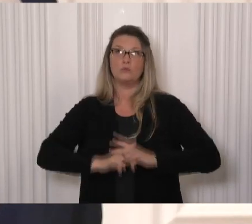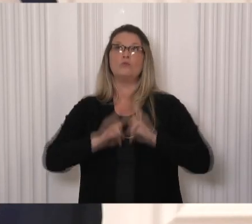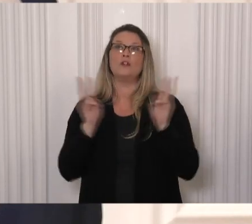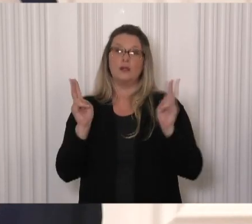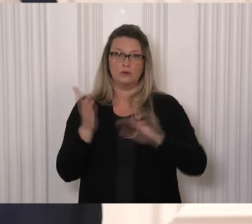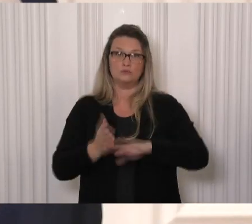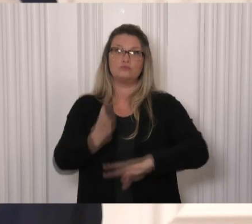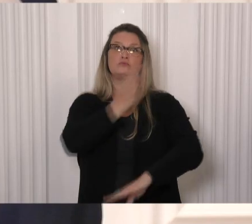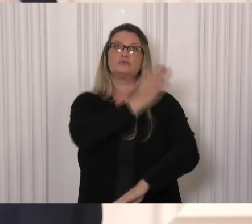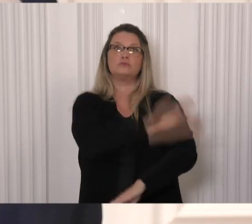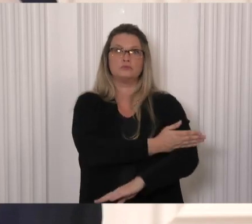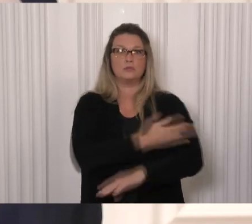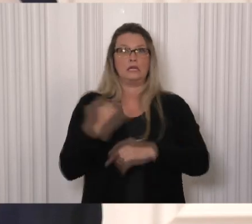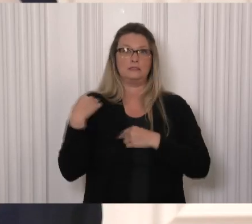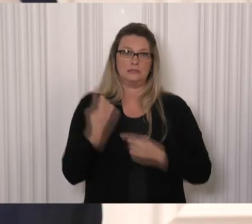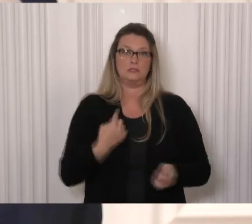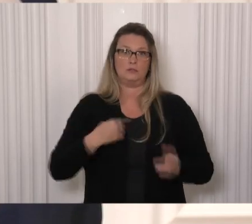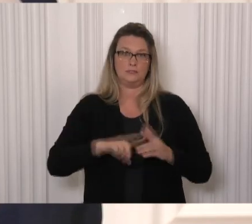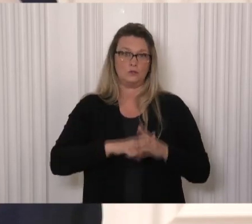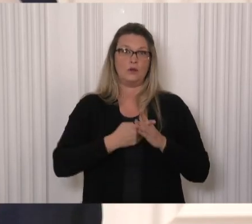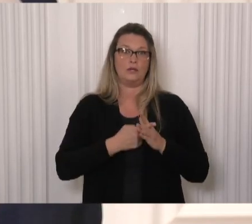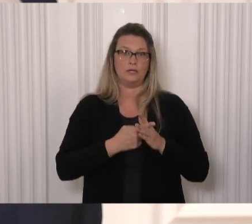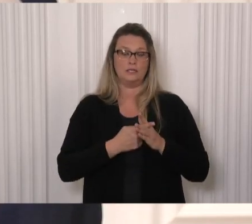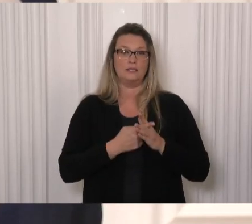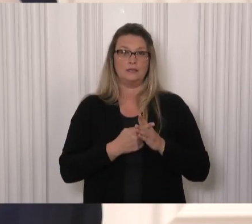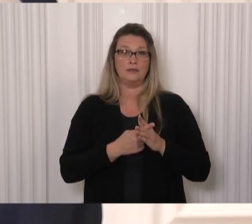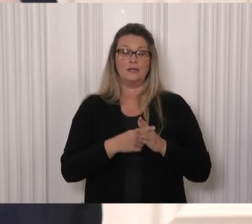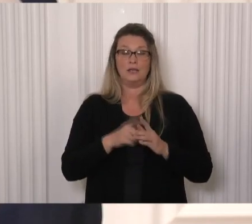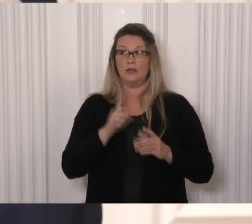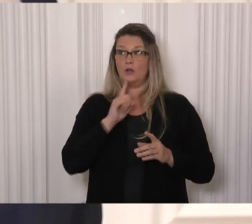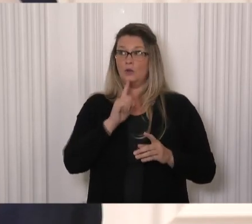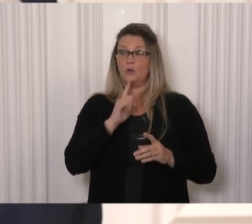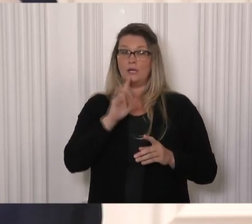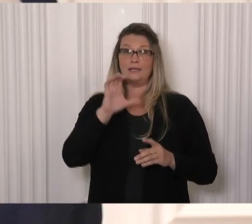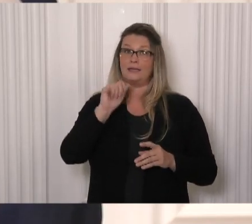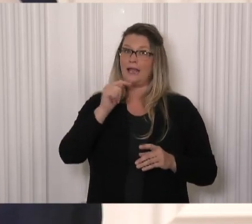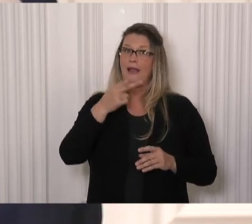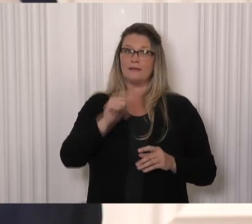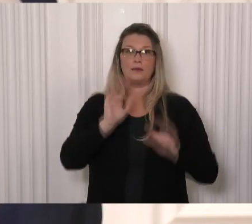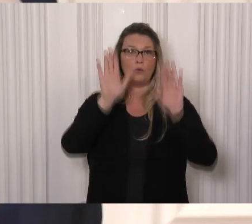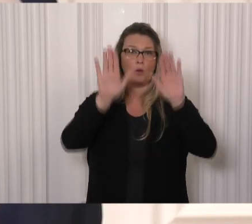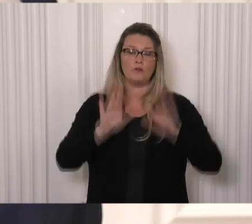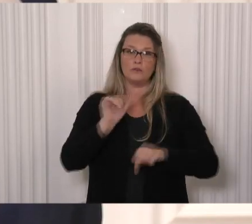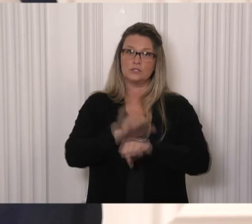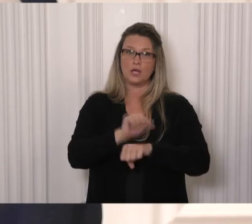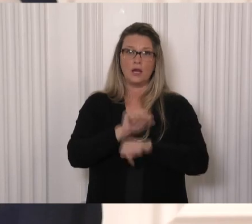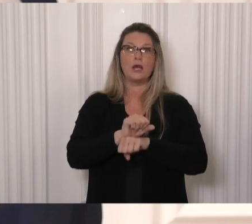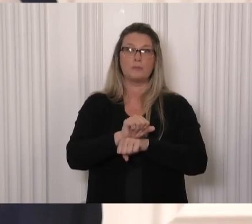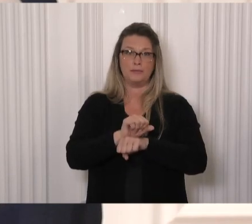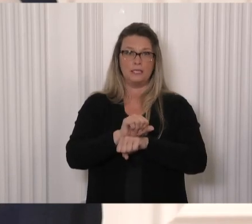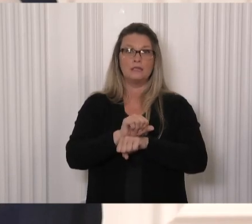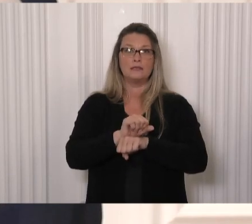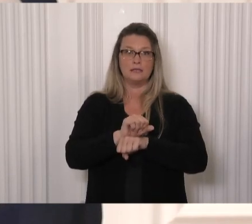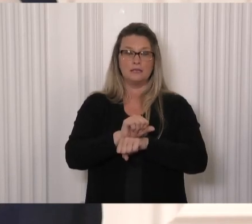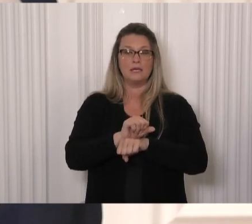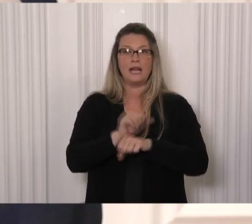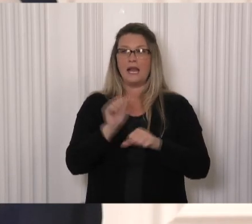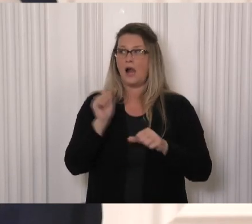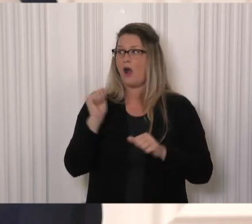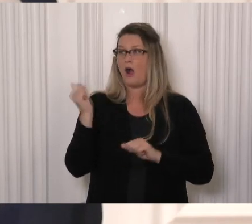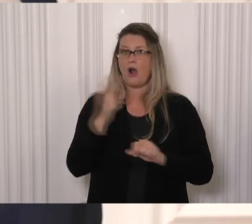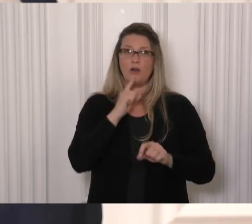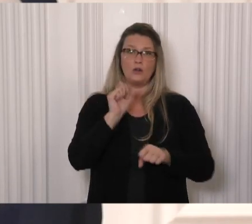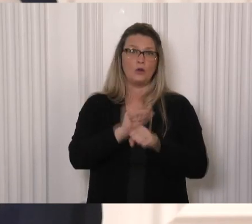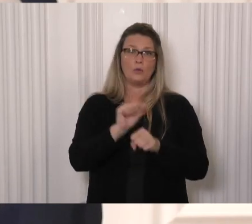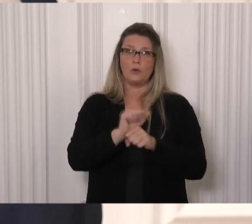dramatically ramped up, and I give credit where credit's due. Kathy, you've done a great job, and everybody's working it just as